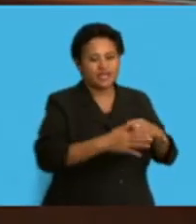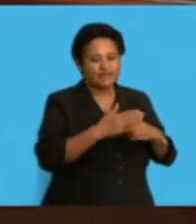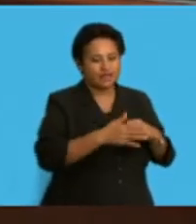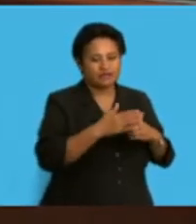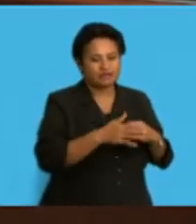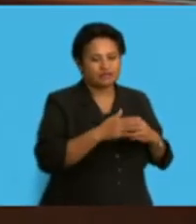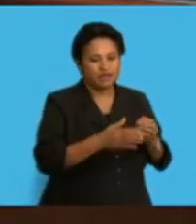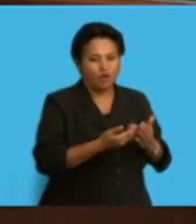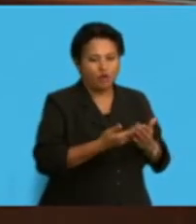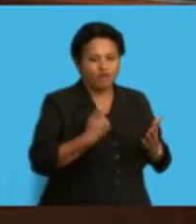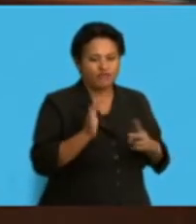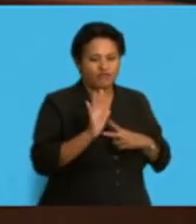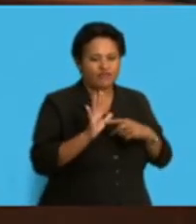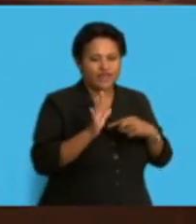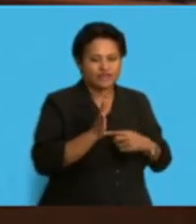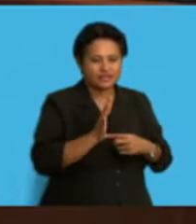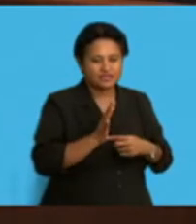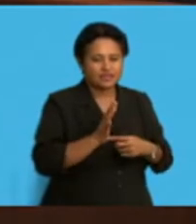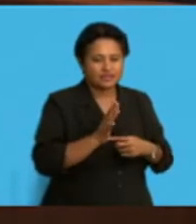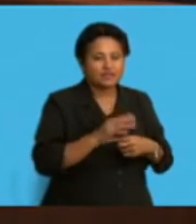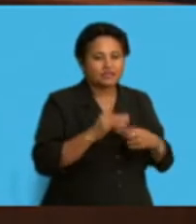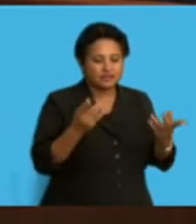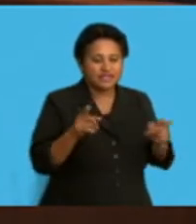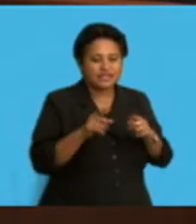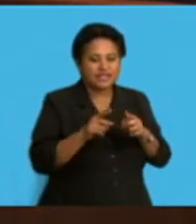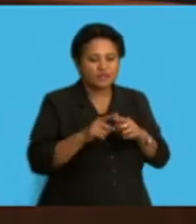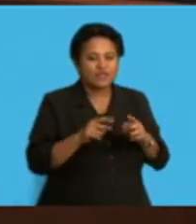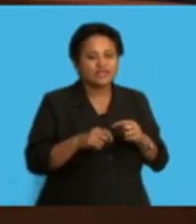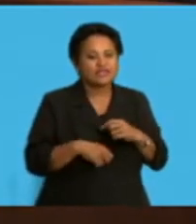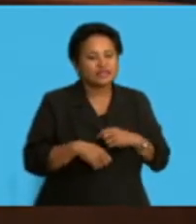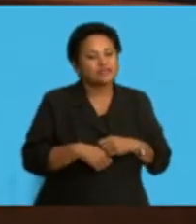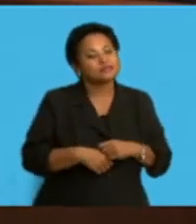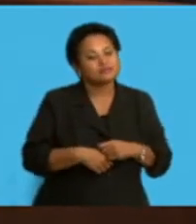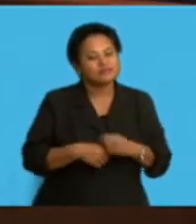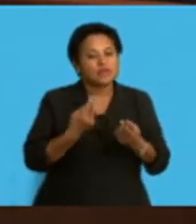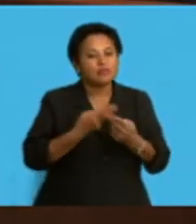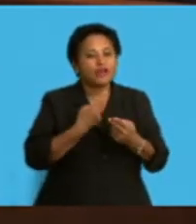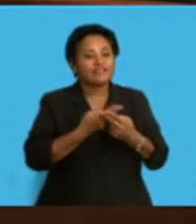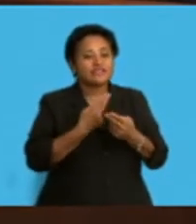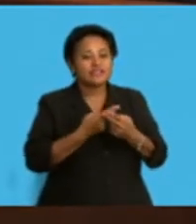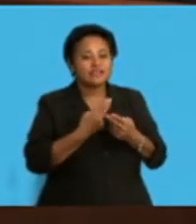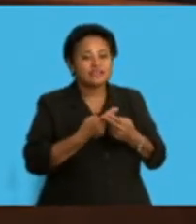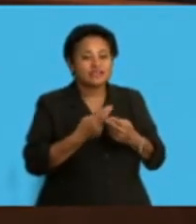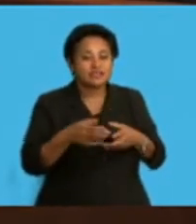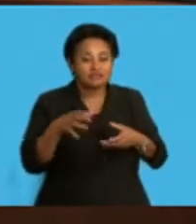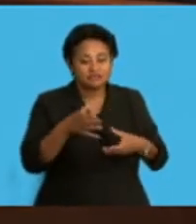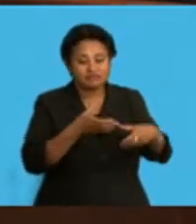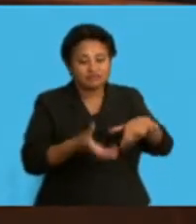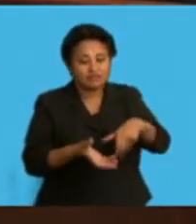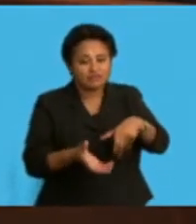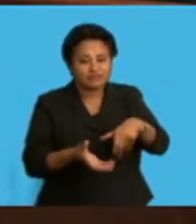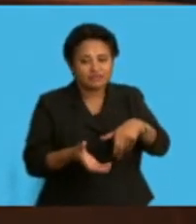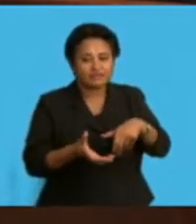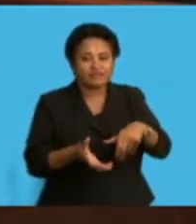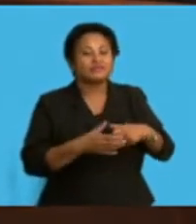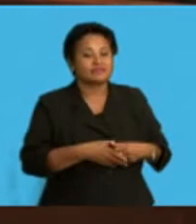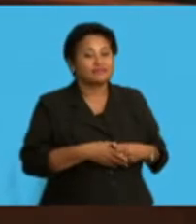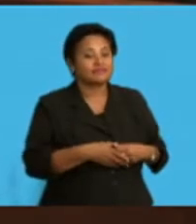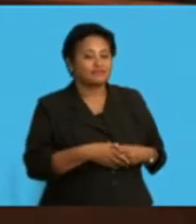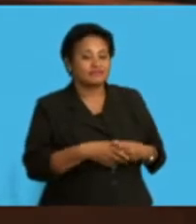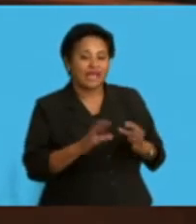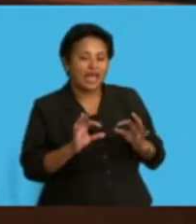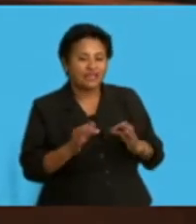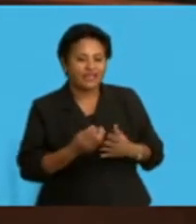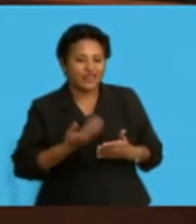when we had reduced the duty on cereals to 0%, for example, the price on these cereals did not come down. That is because 4 or 5